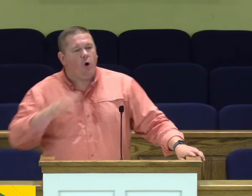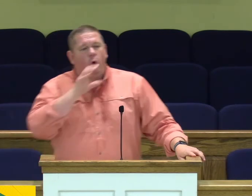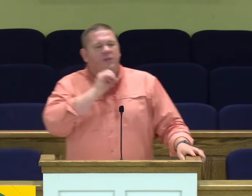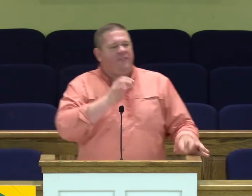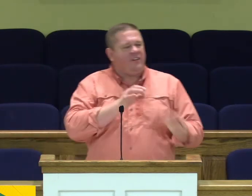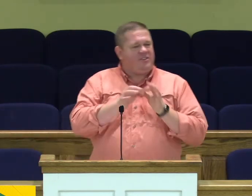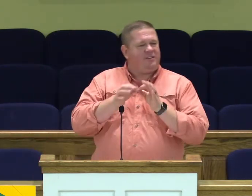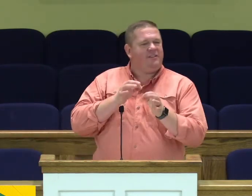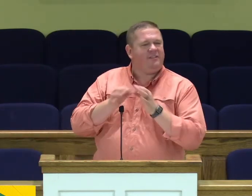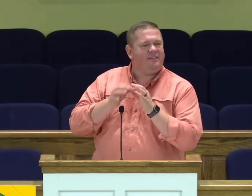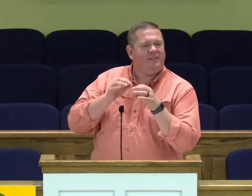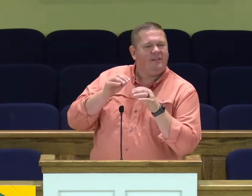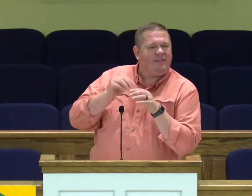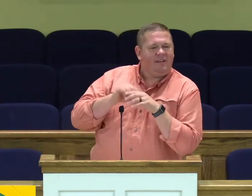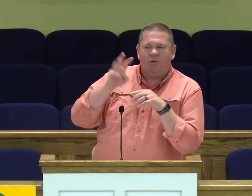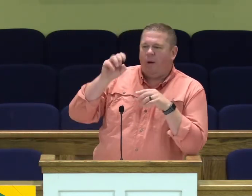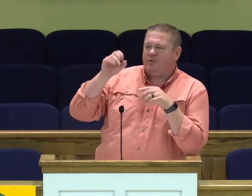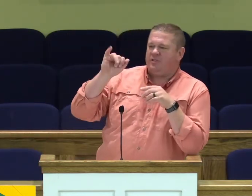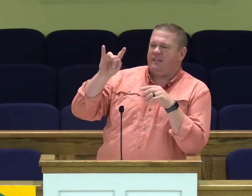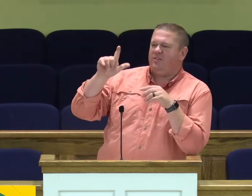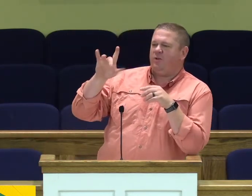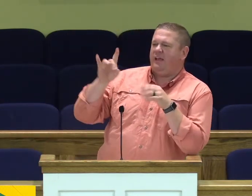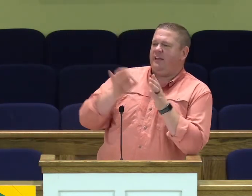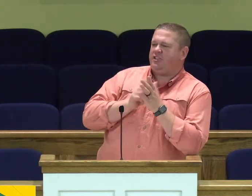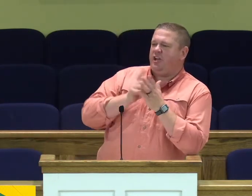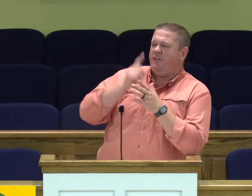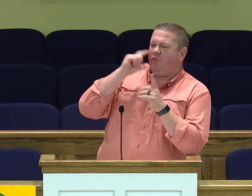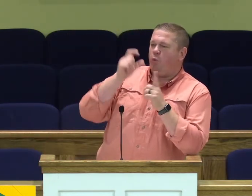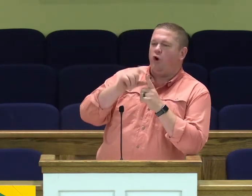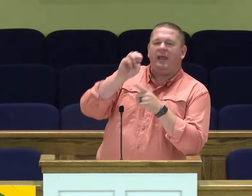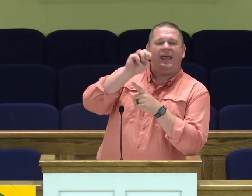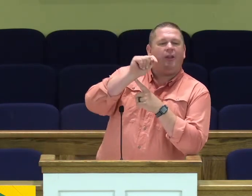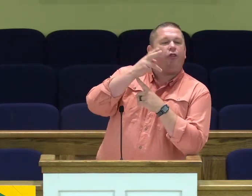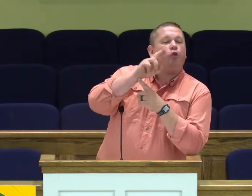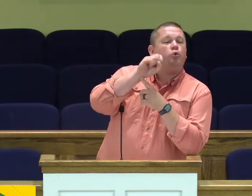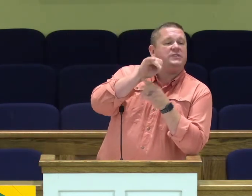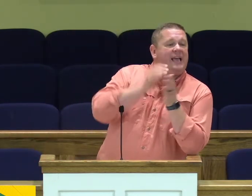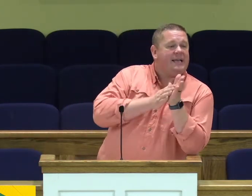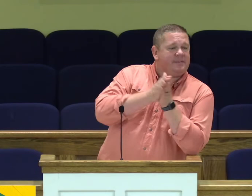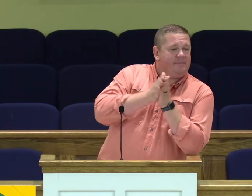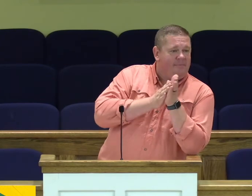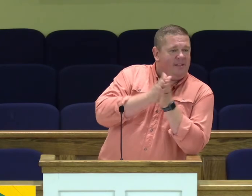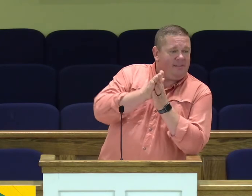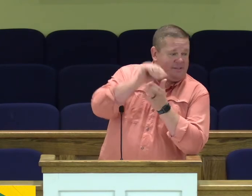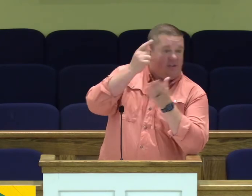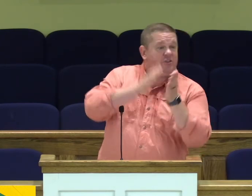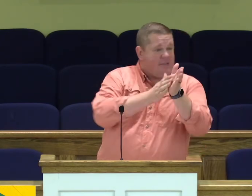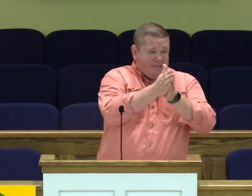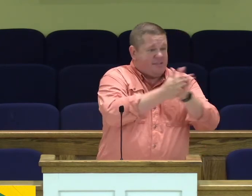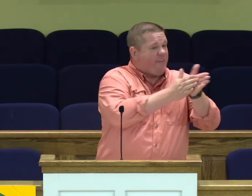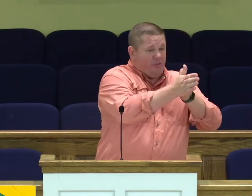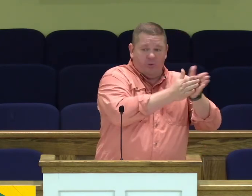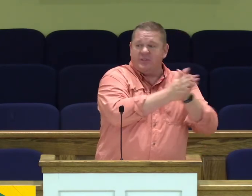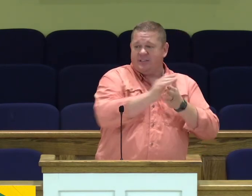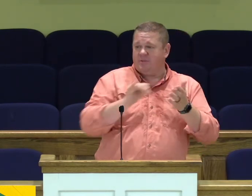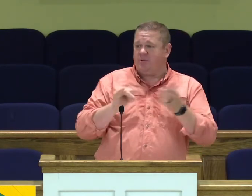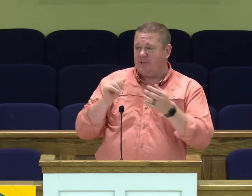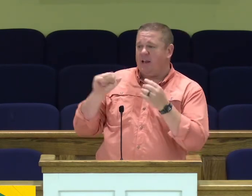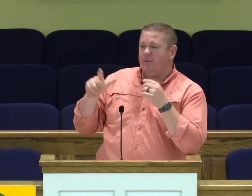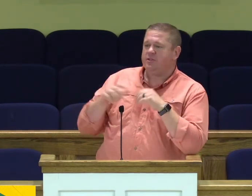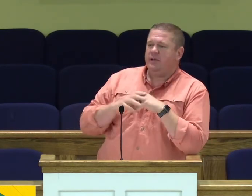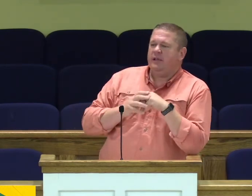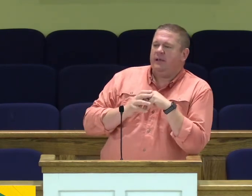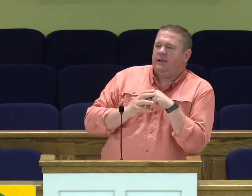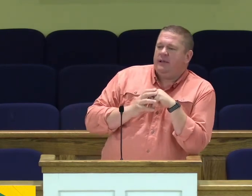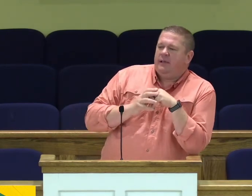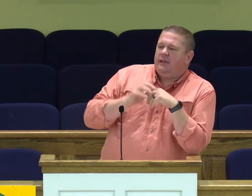The old definition in the Webster's 1828 dictionary for the word enthusiasm, that's a sign for enthusiasm too in sign